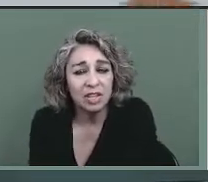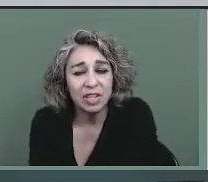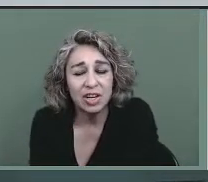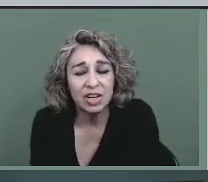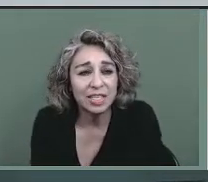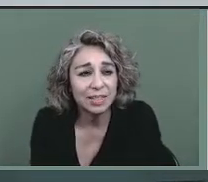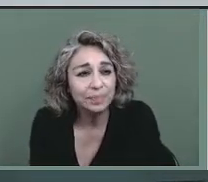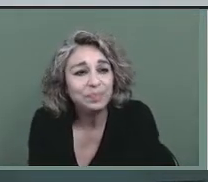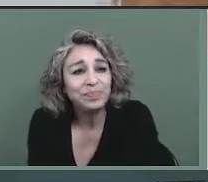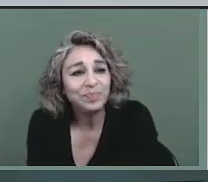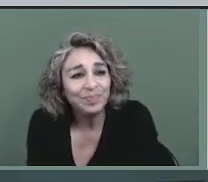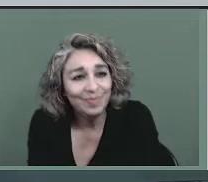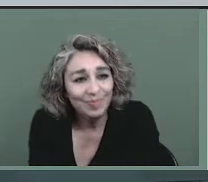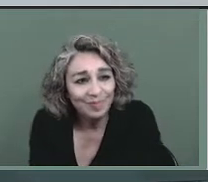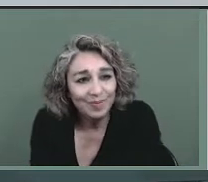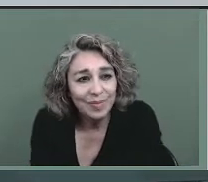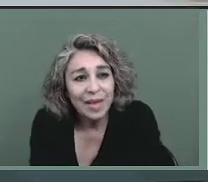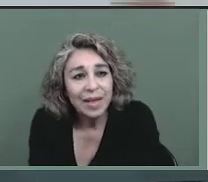doctors and the nurses.